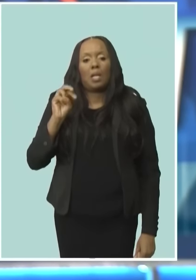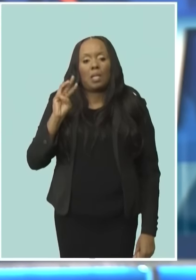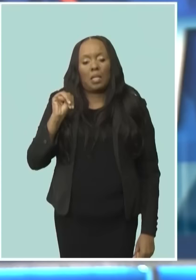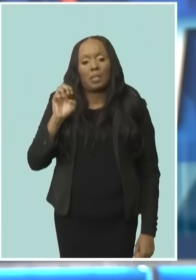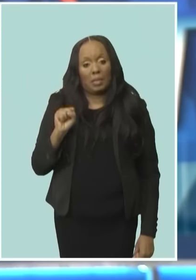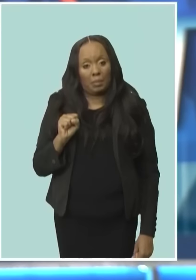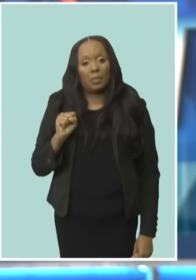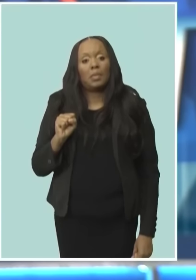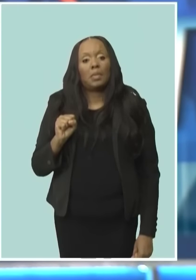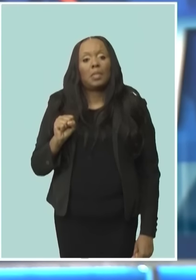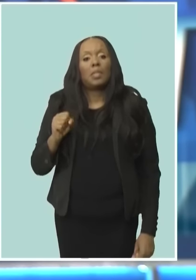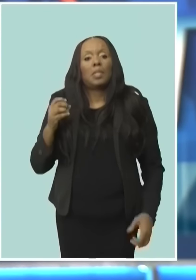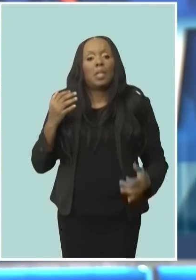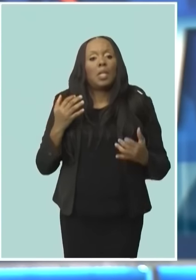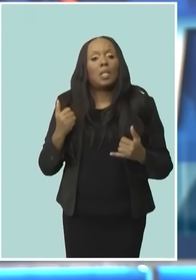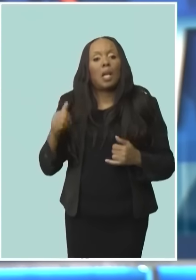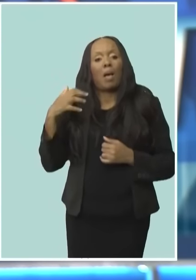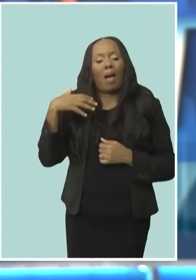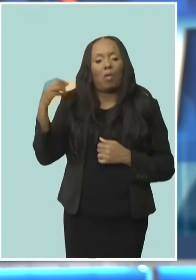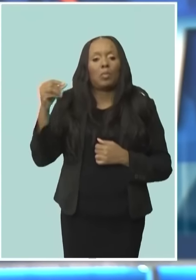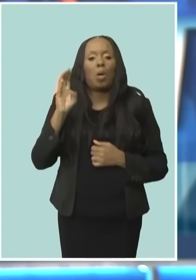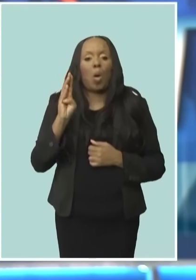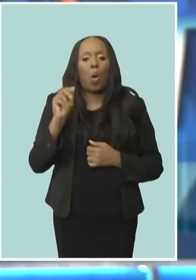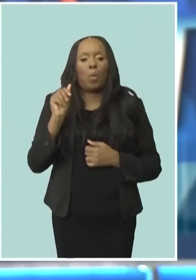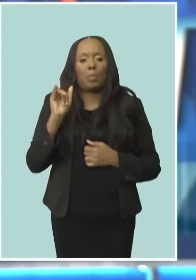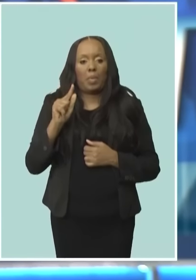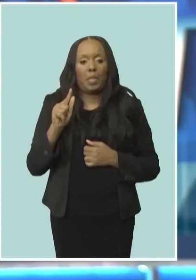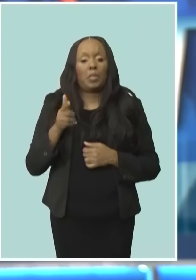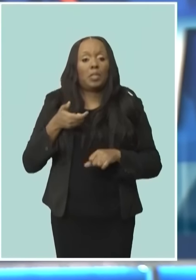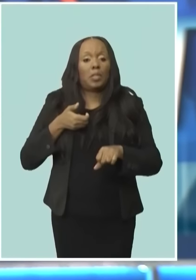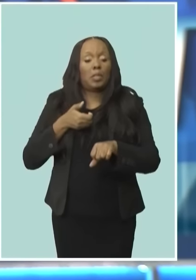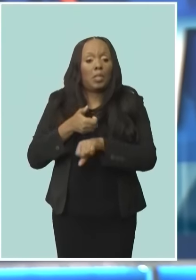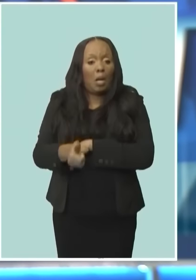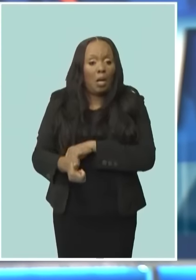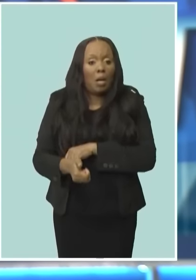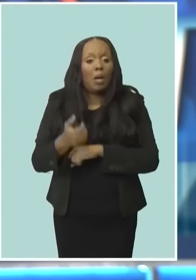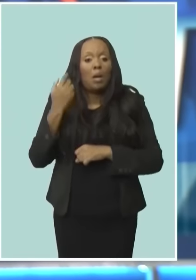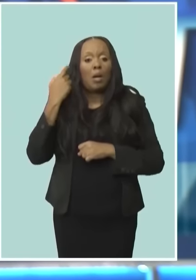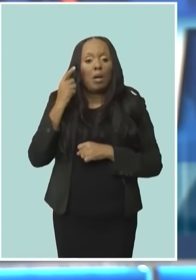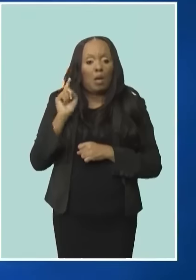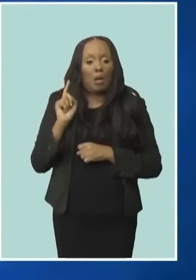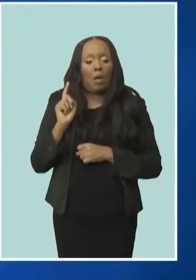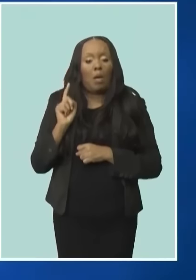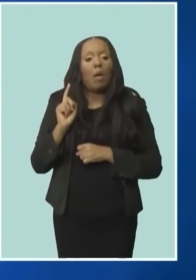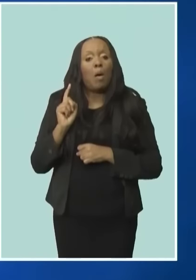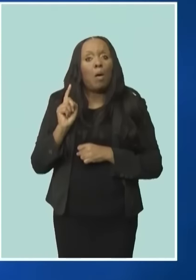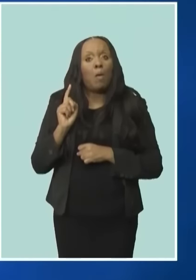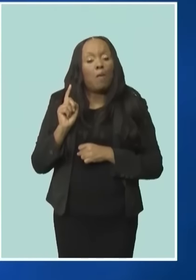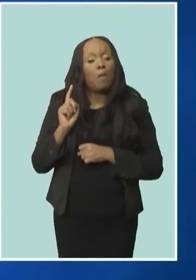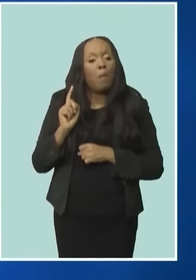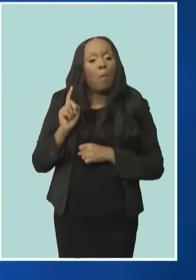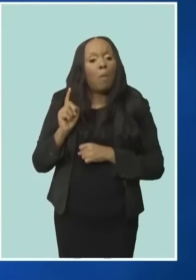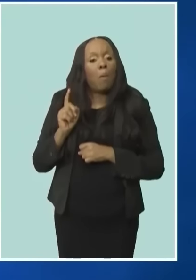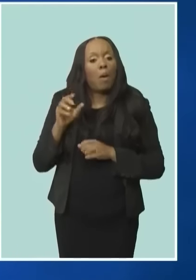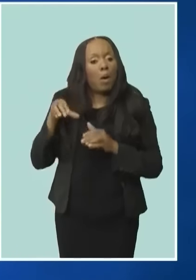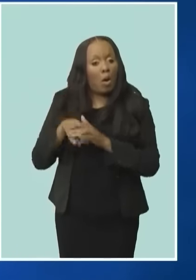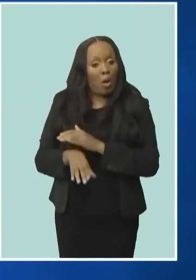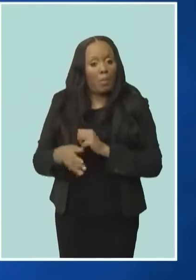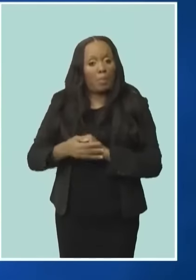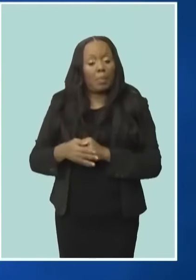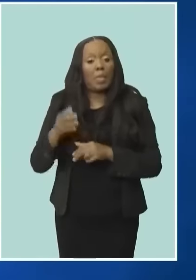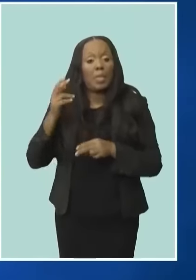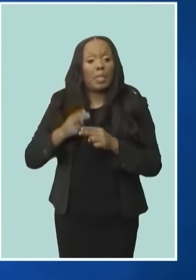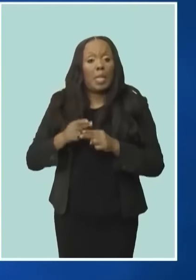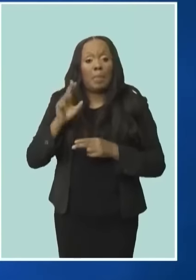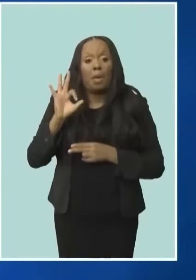Court on a charge under the Prevention of Corruption Act. Fadisha Fian Howard, 24, of